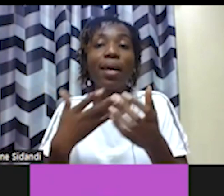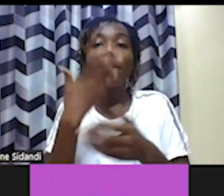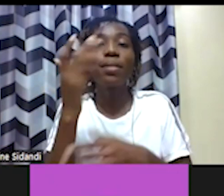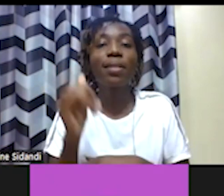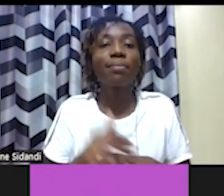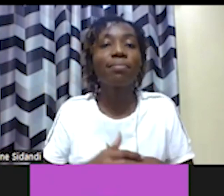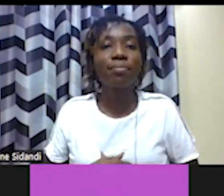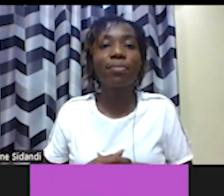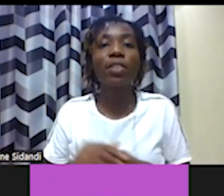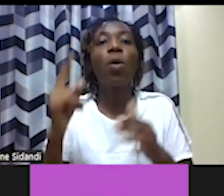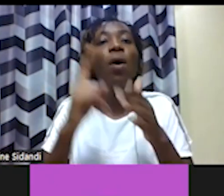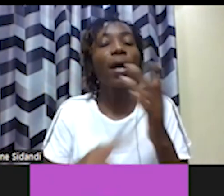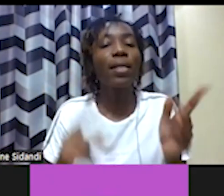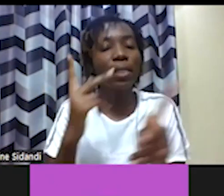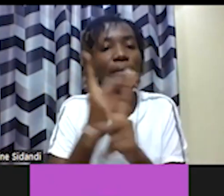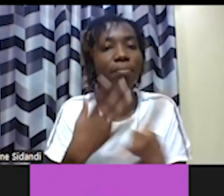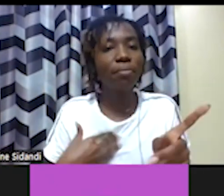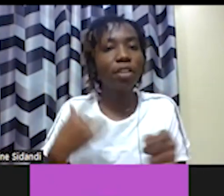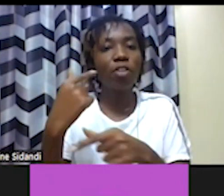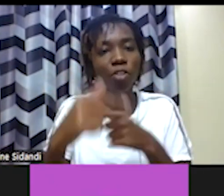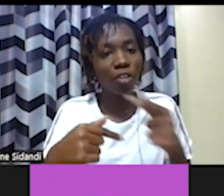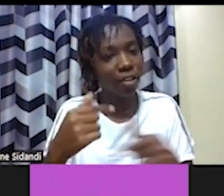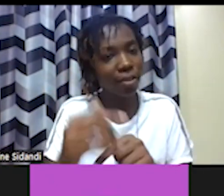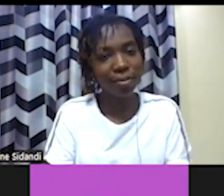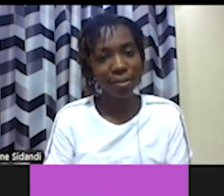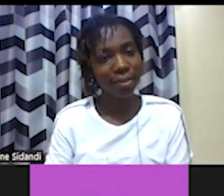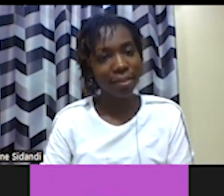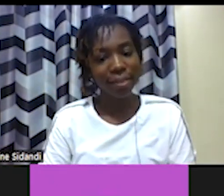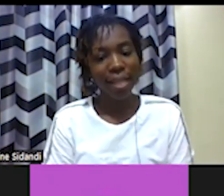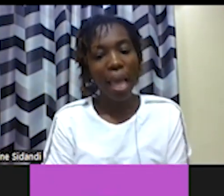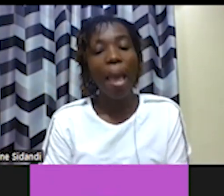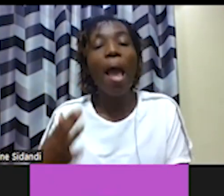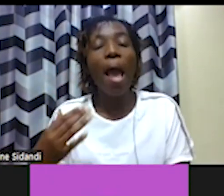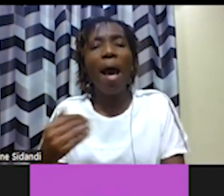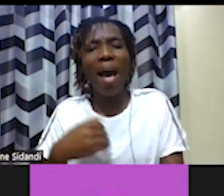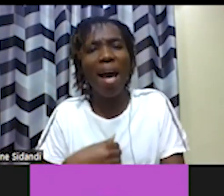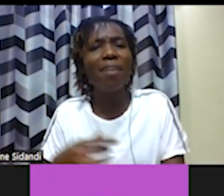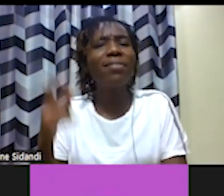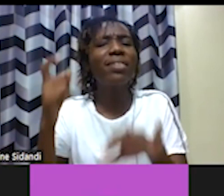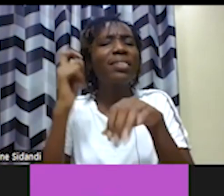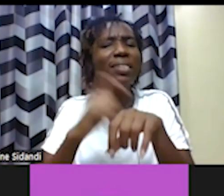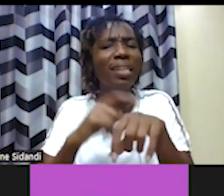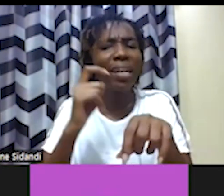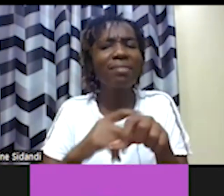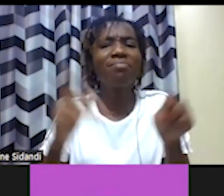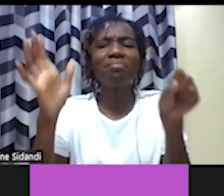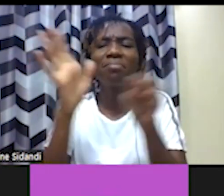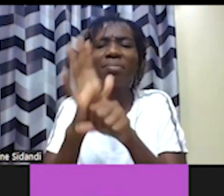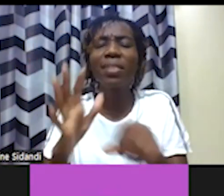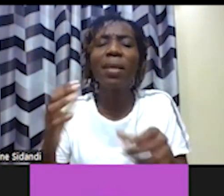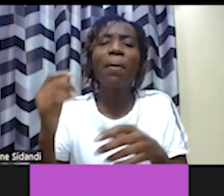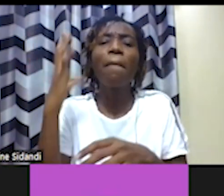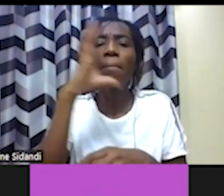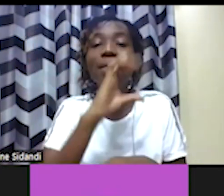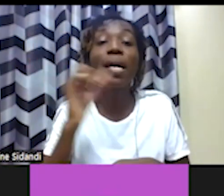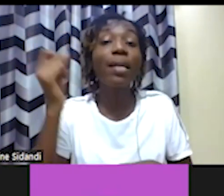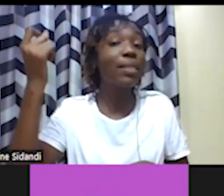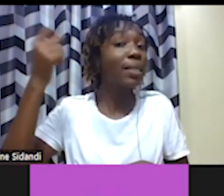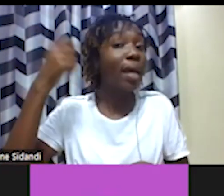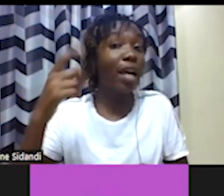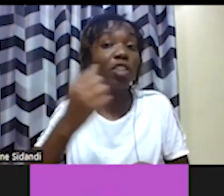keeps going? I'm telling you, I've had many times when you're misunderstood and the door is closed